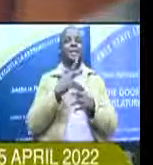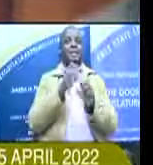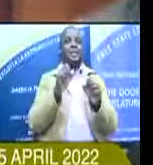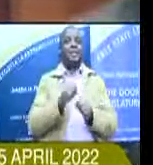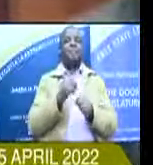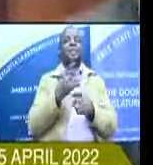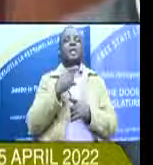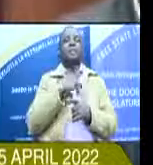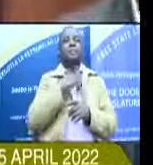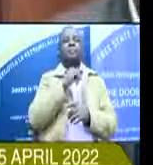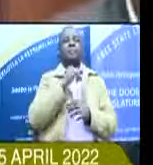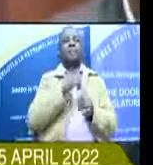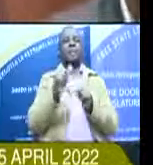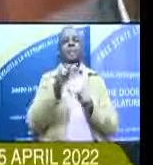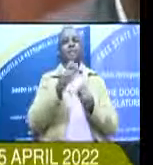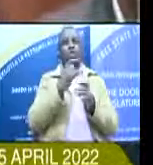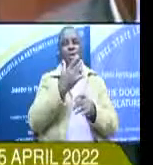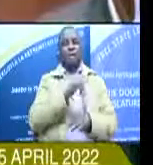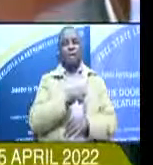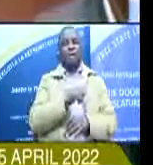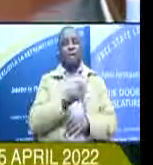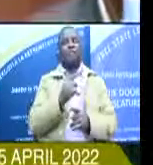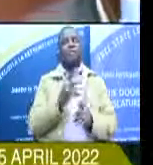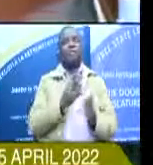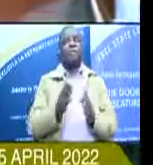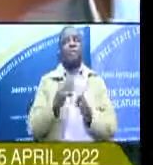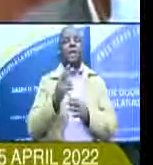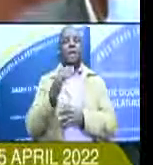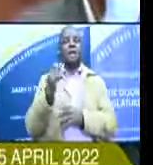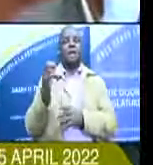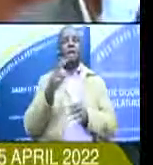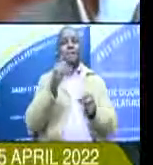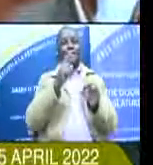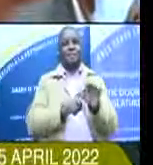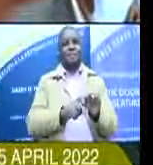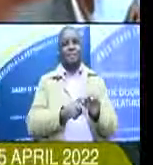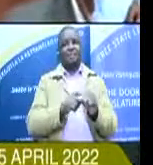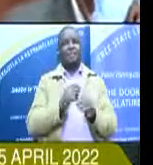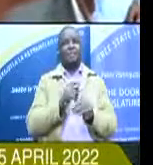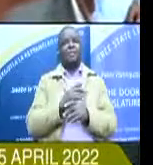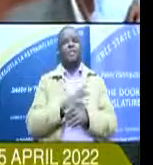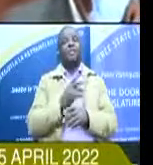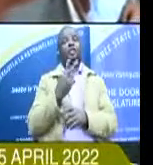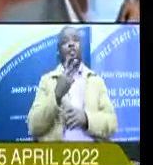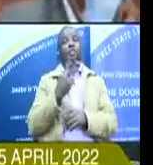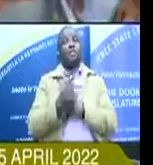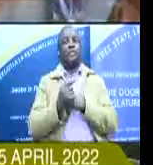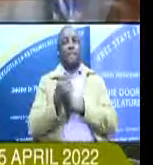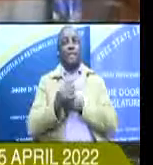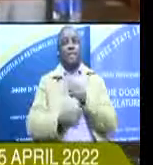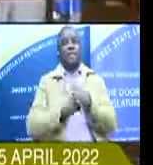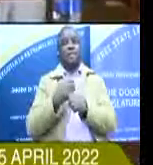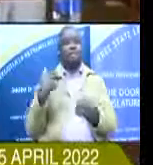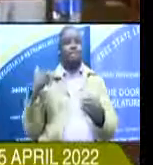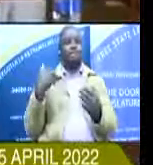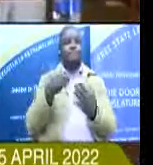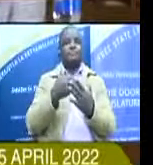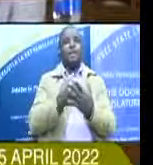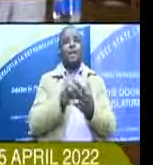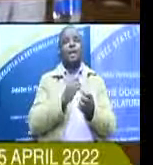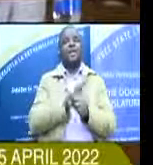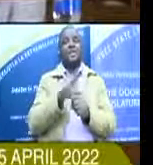framework in 2019 in preparation for the NHI accreditation. In the past 2 financial years, the COVID-19 pandemic